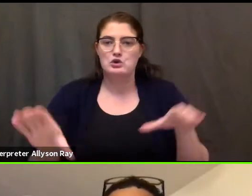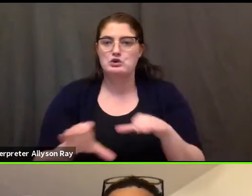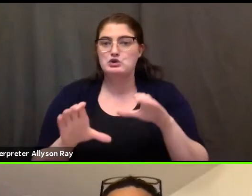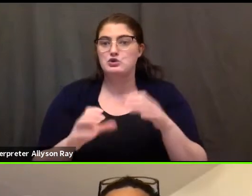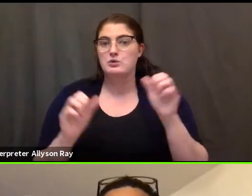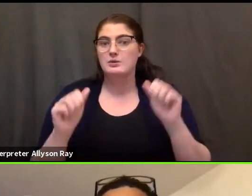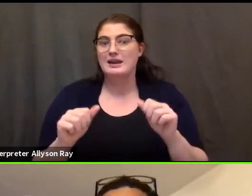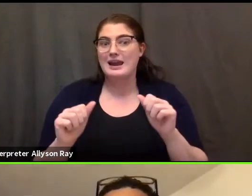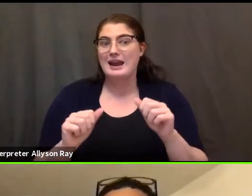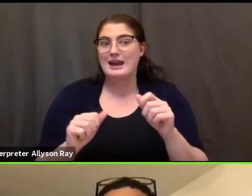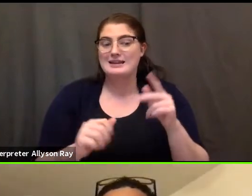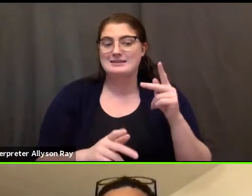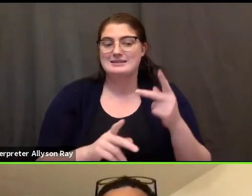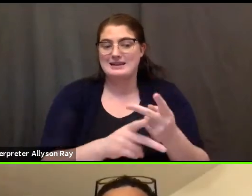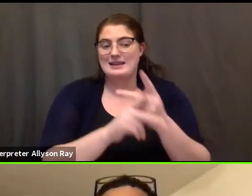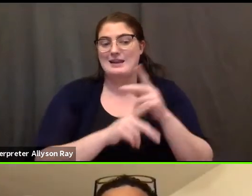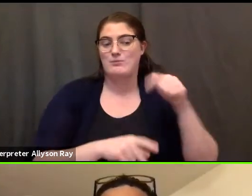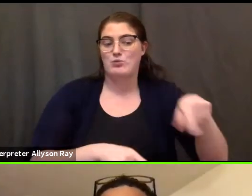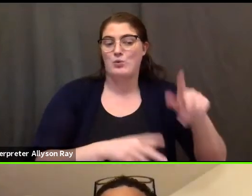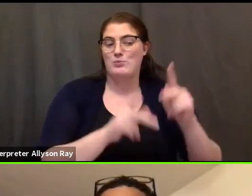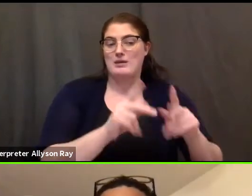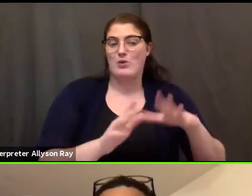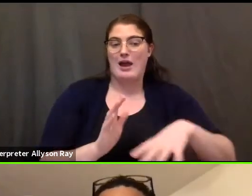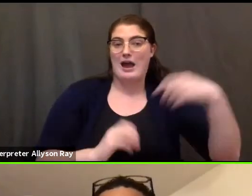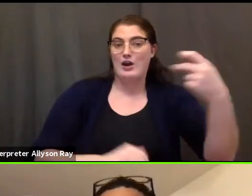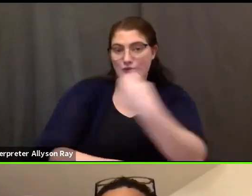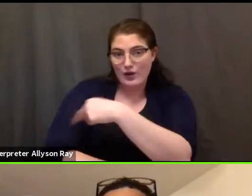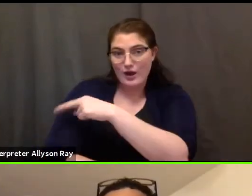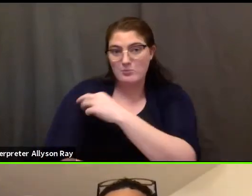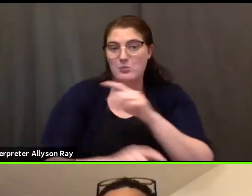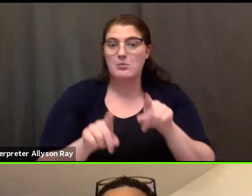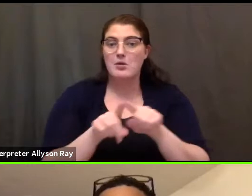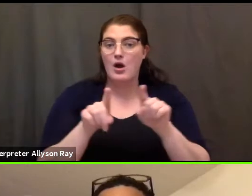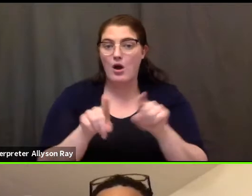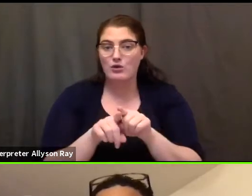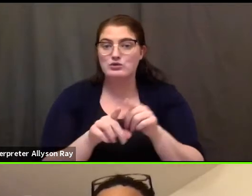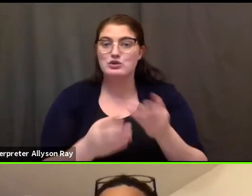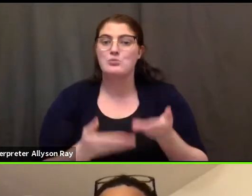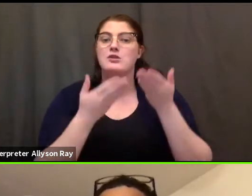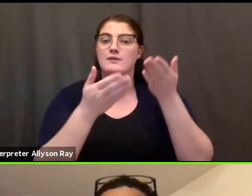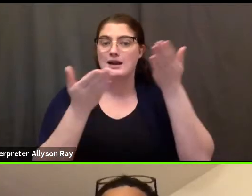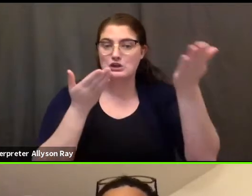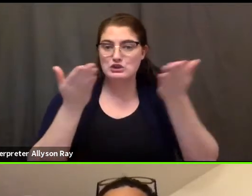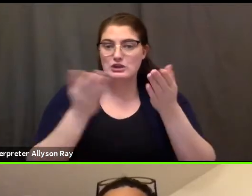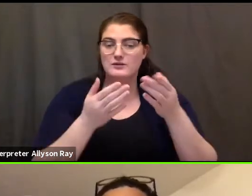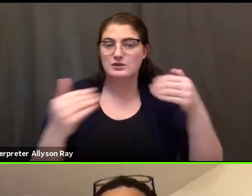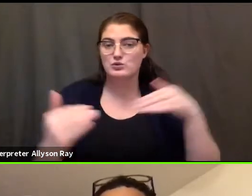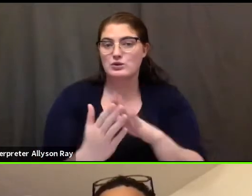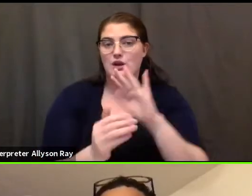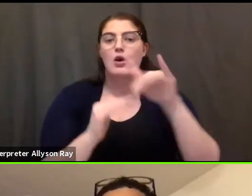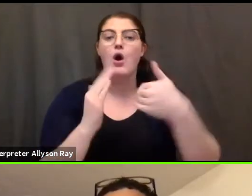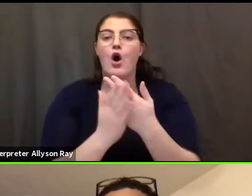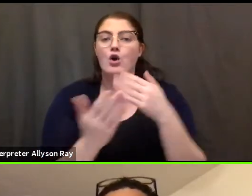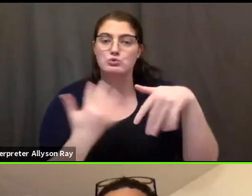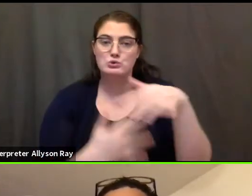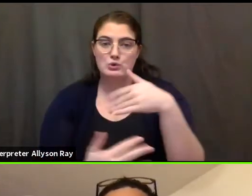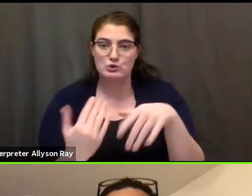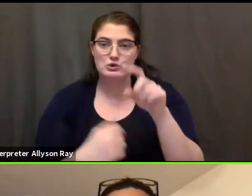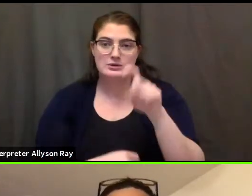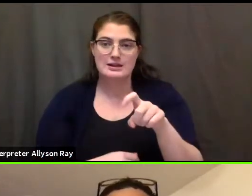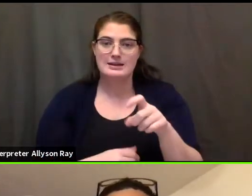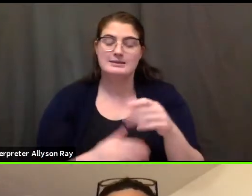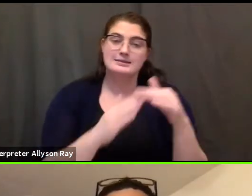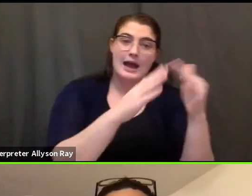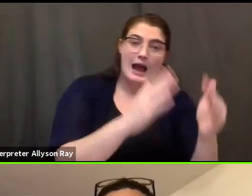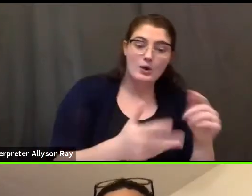patients out of the hospital, but also providing services to address all social needs. So housing,